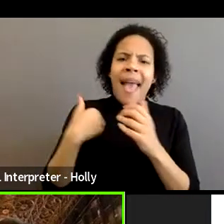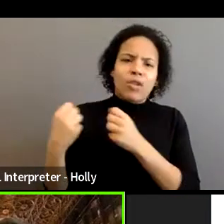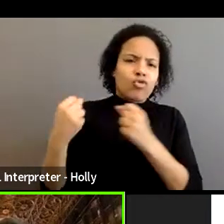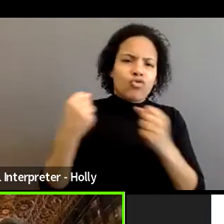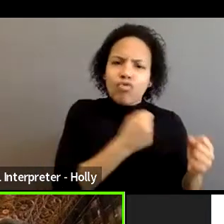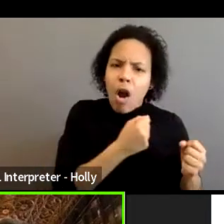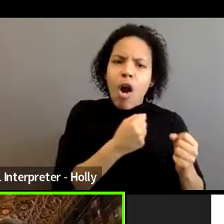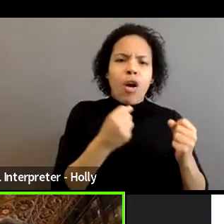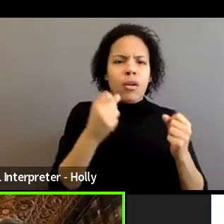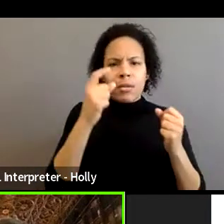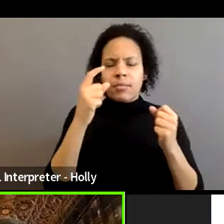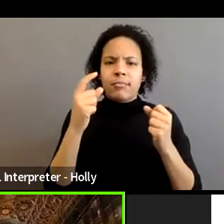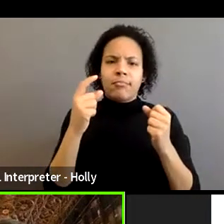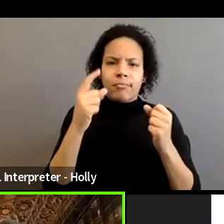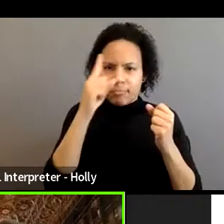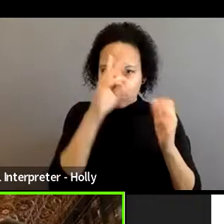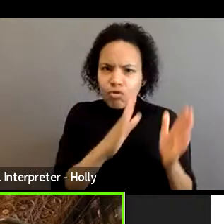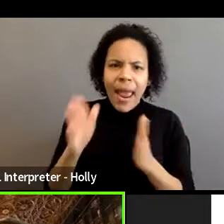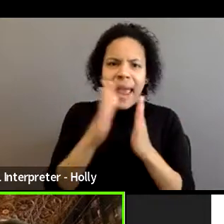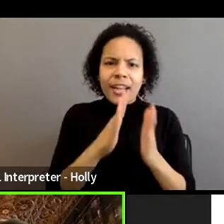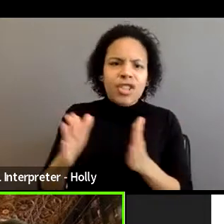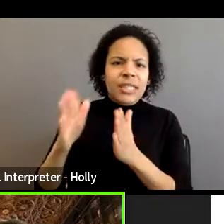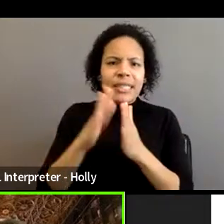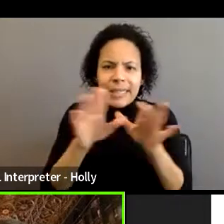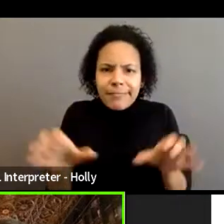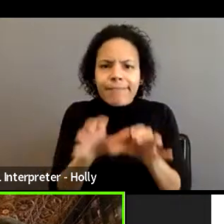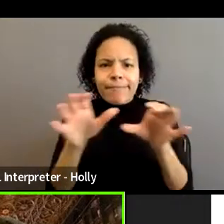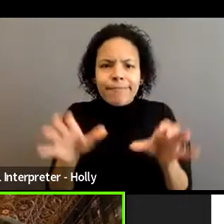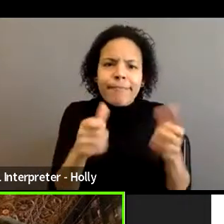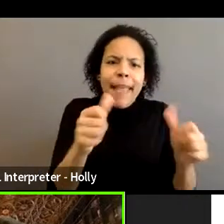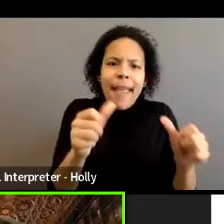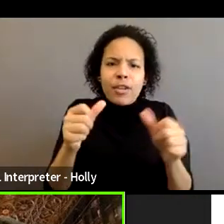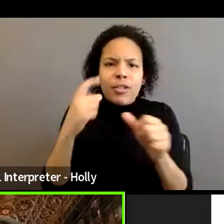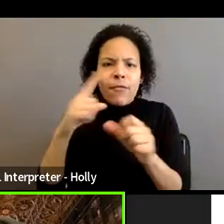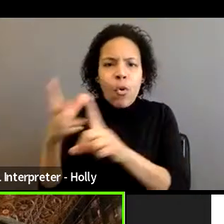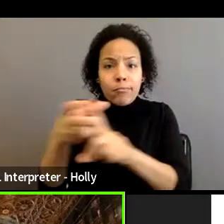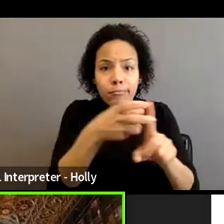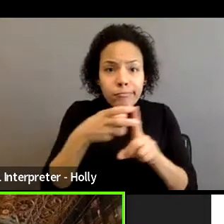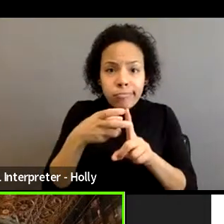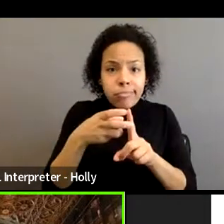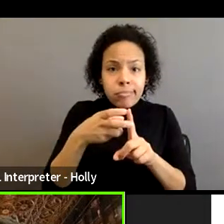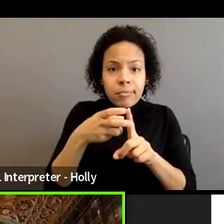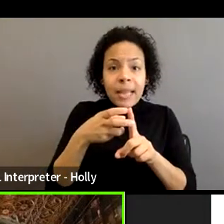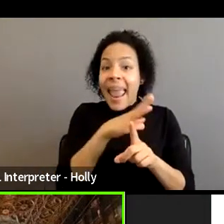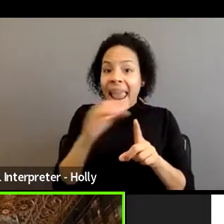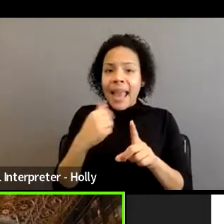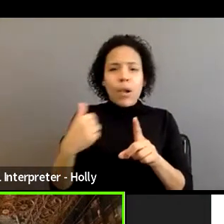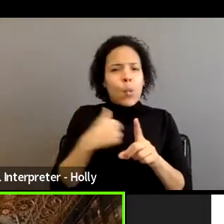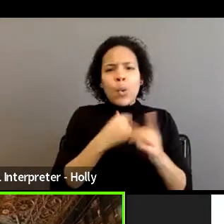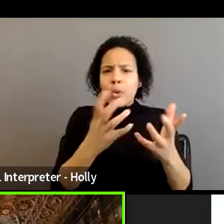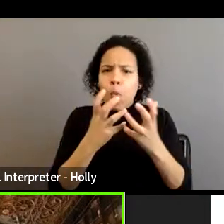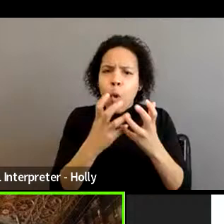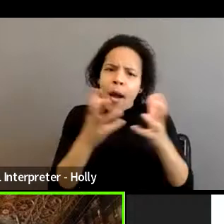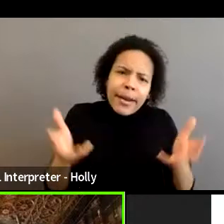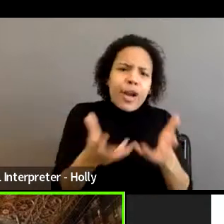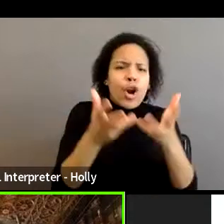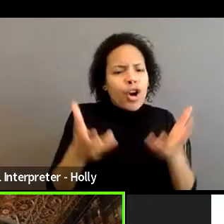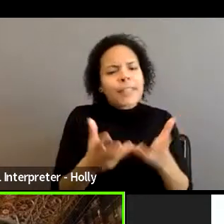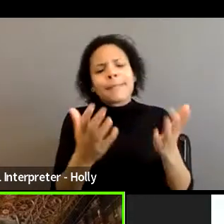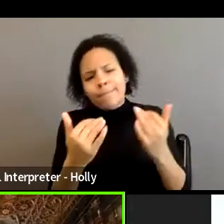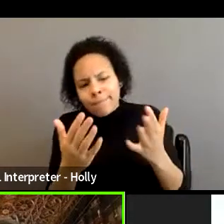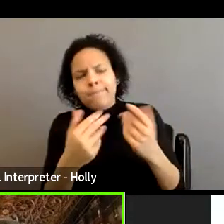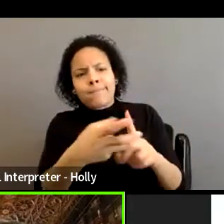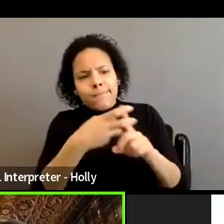or whatever the case may be. But whether or not, and I'm going to keep it real with everyone listening here, okay? This is across the United